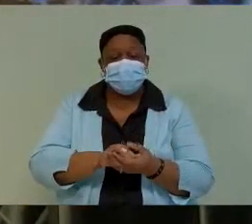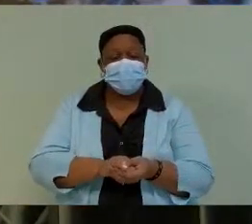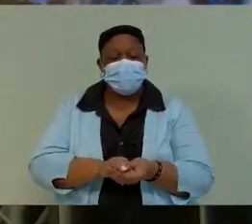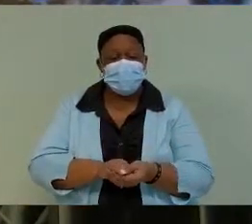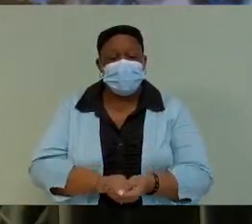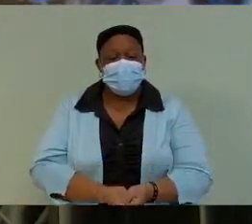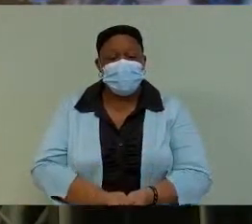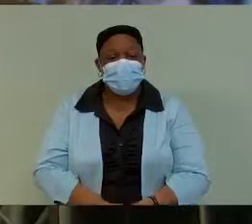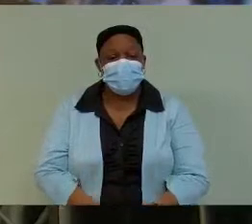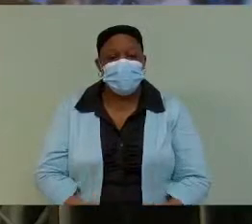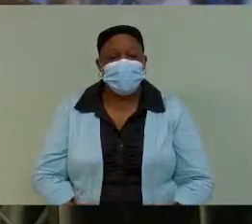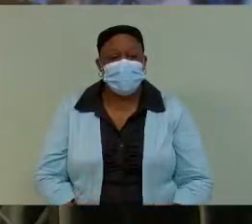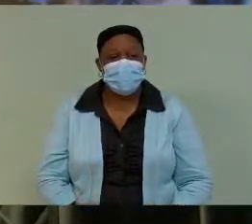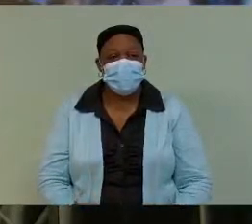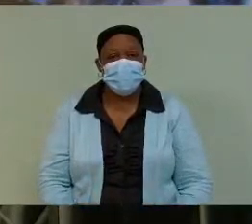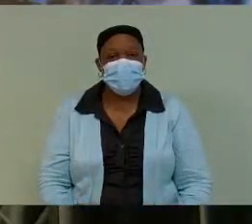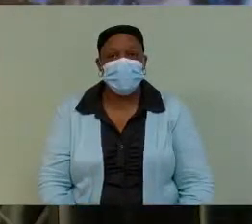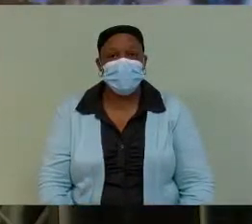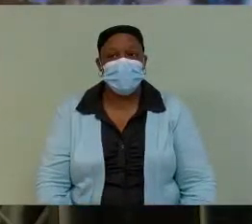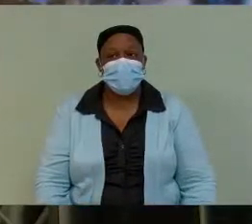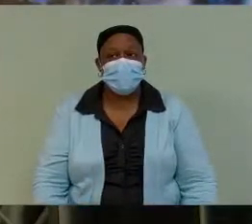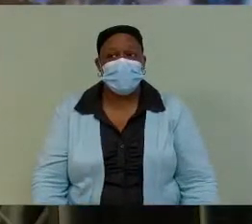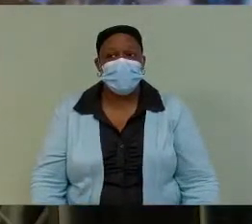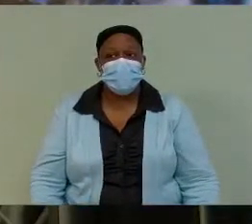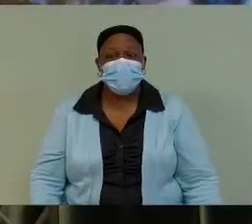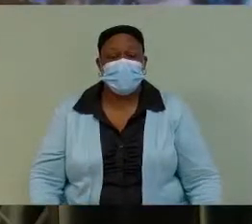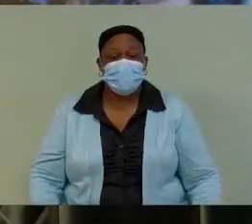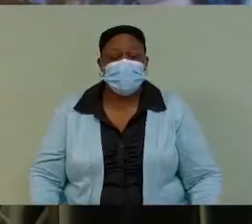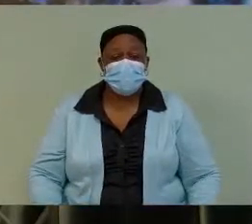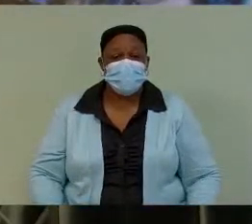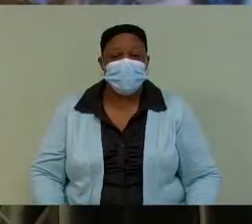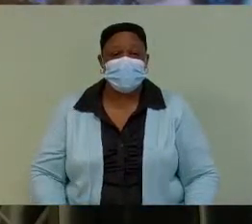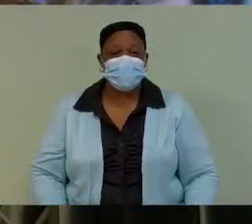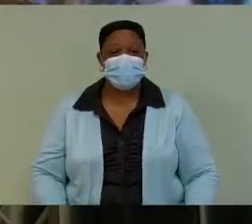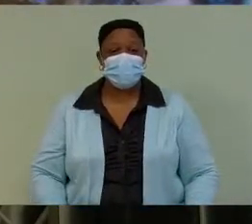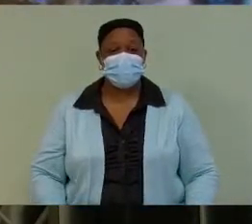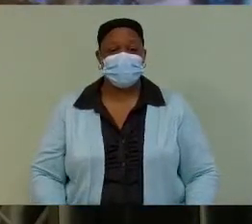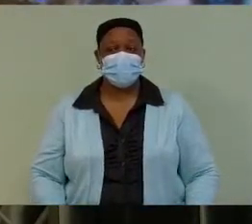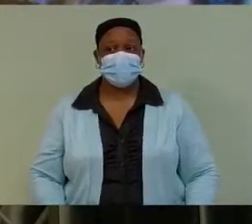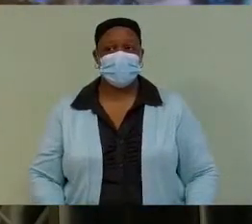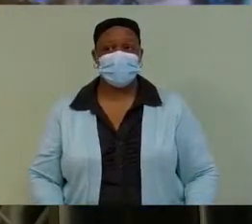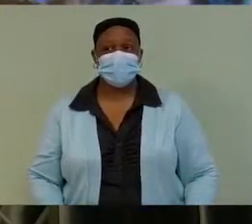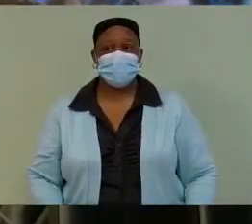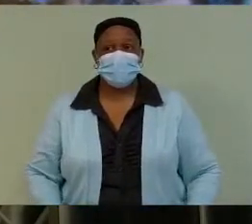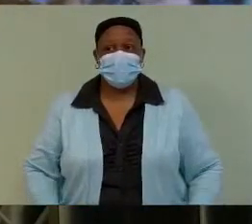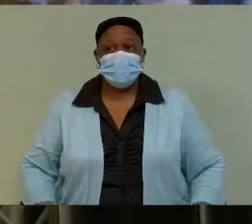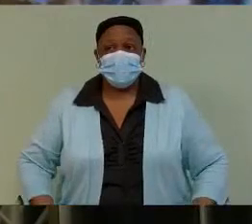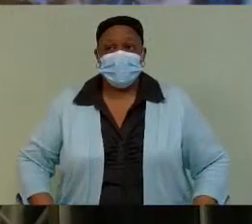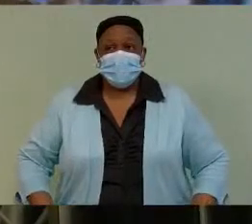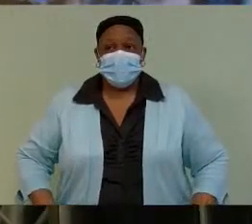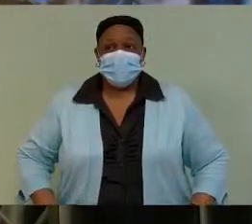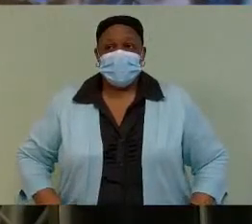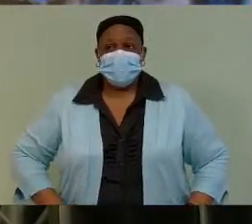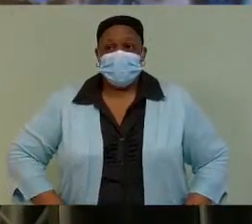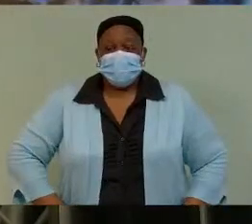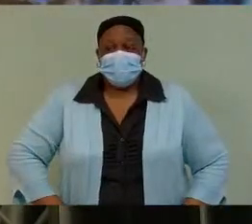civic organization or association, or any other type of social event.